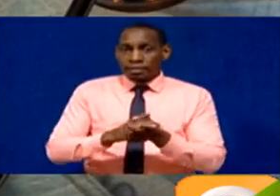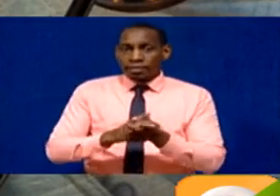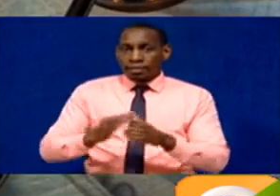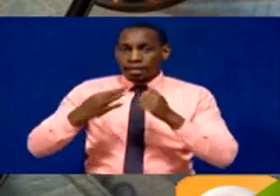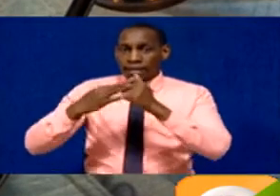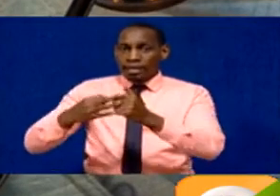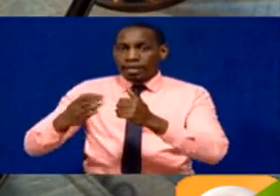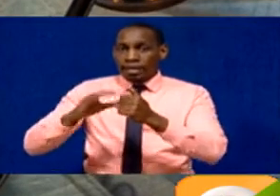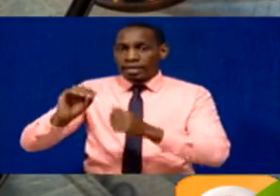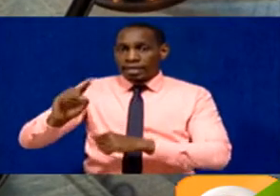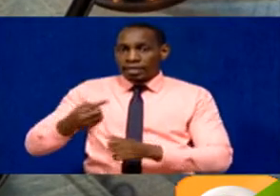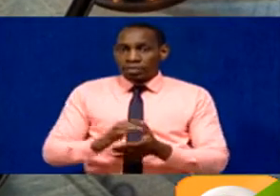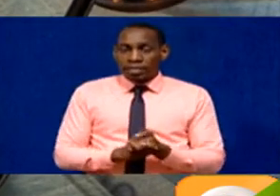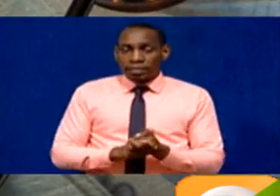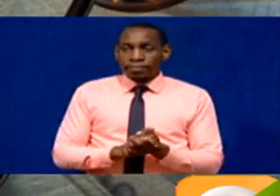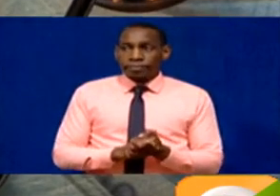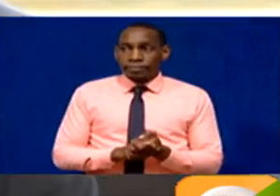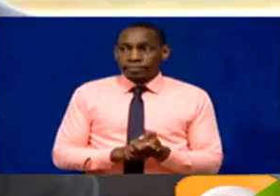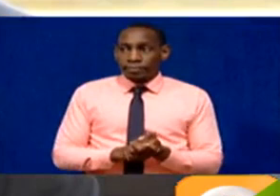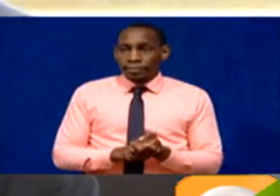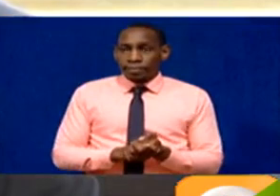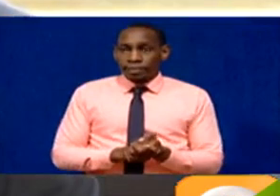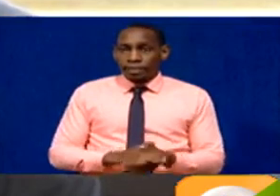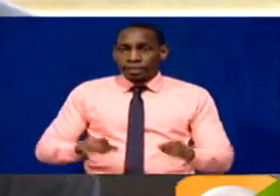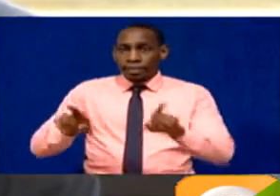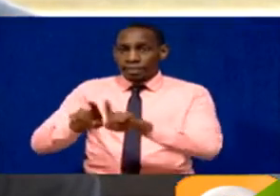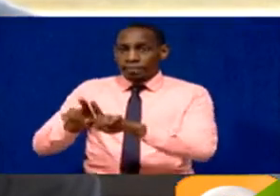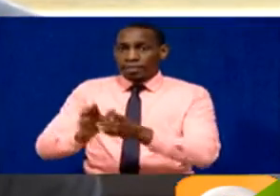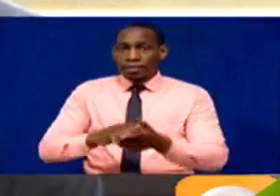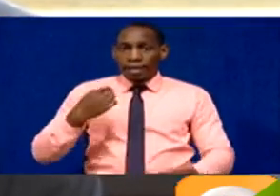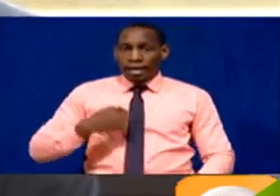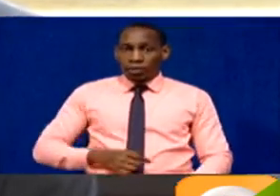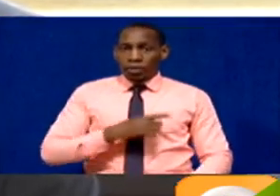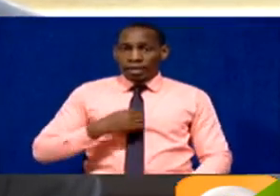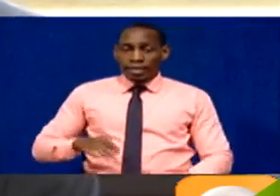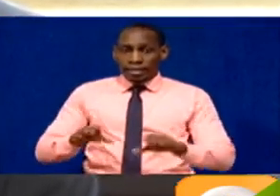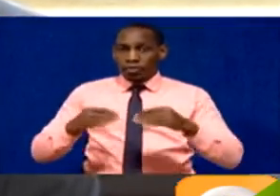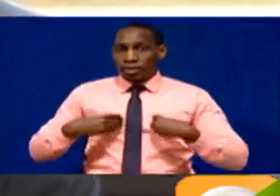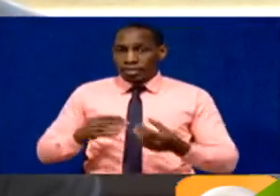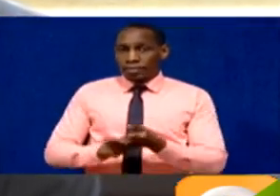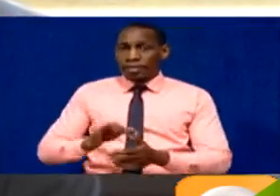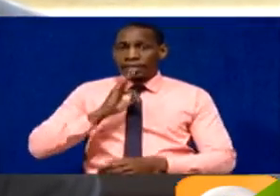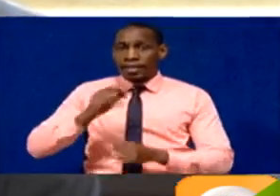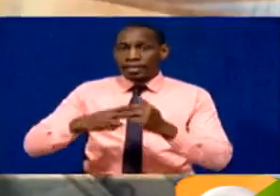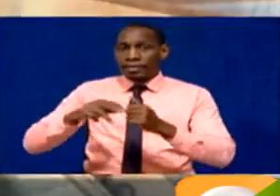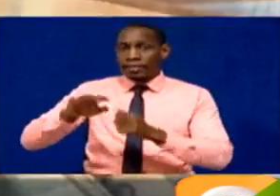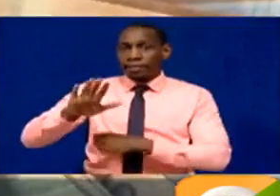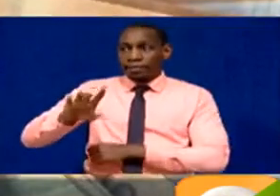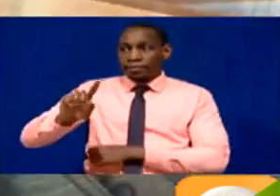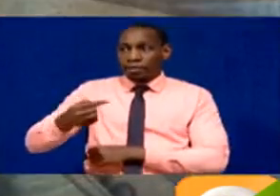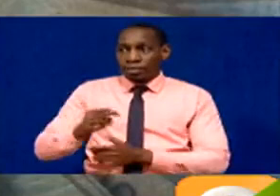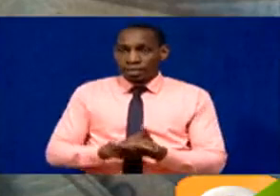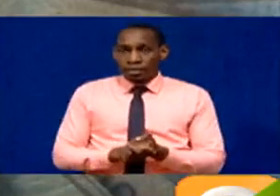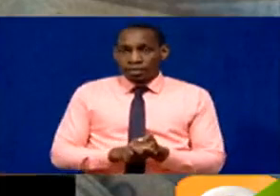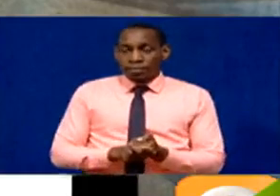890,000 shillings or an extra 3 years in jail. Ambuso was also found guilty of soliciting 375,000 shillings